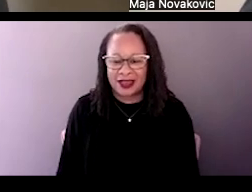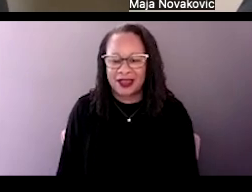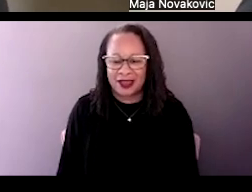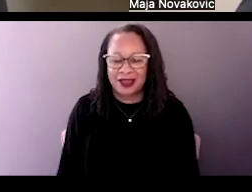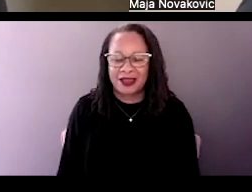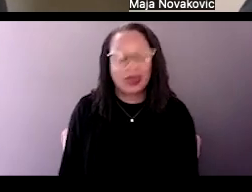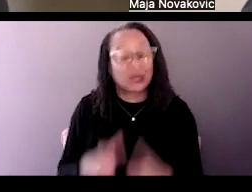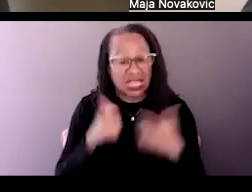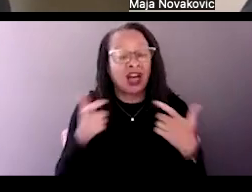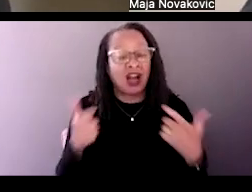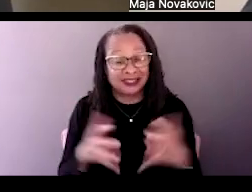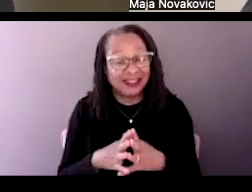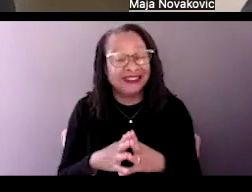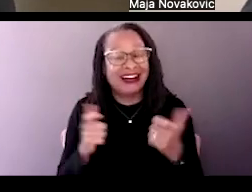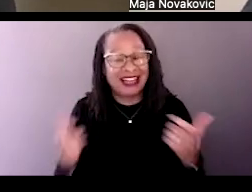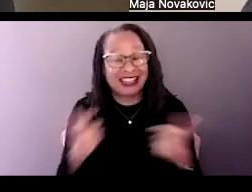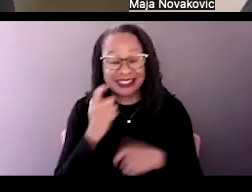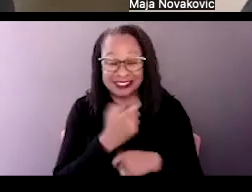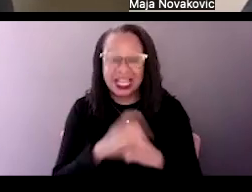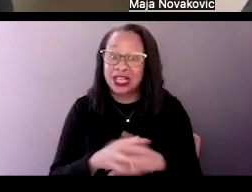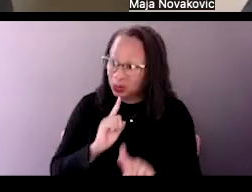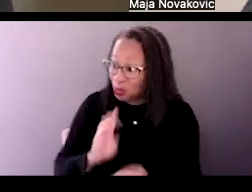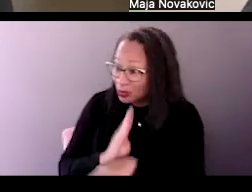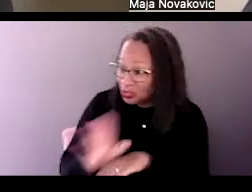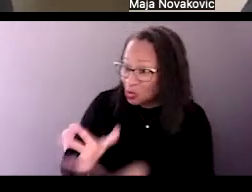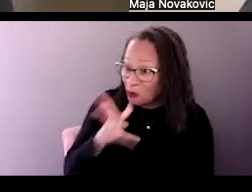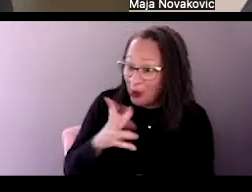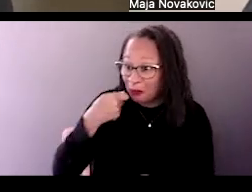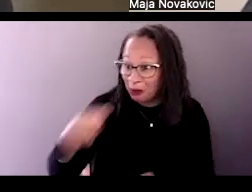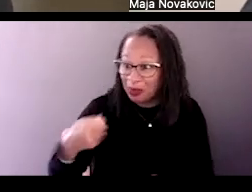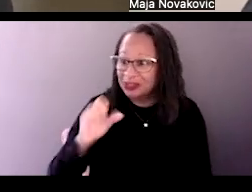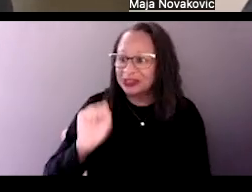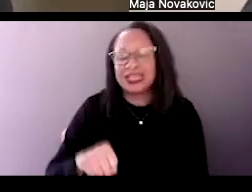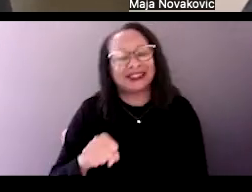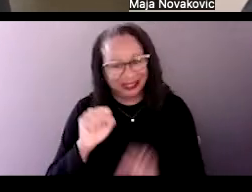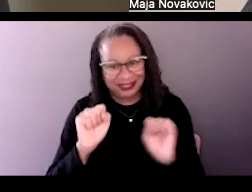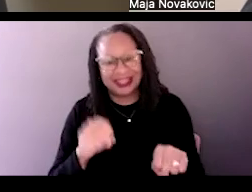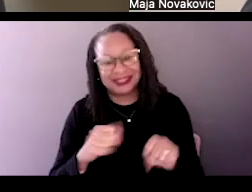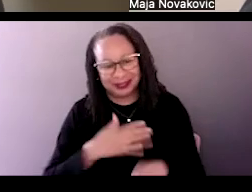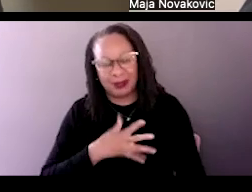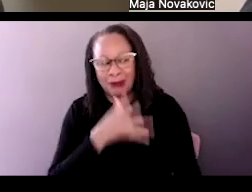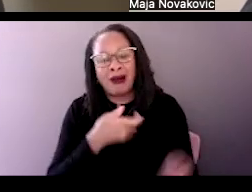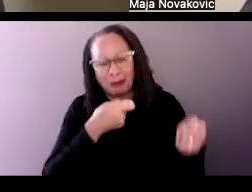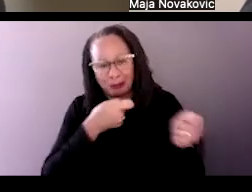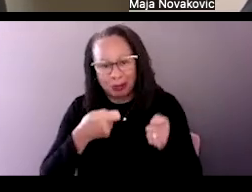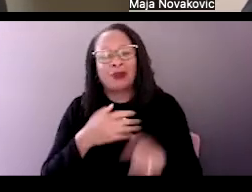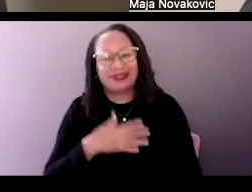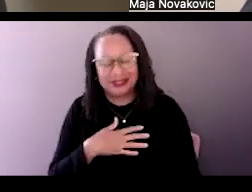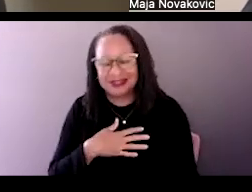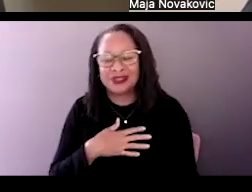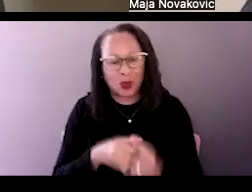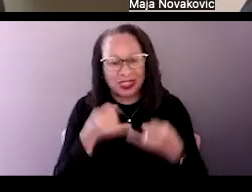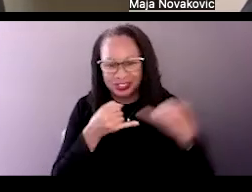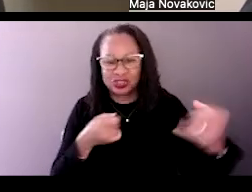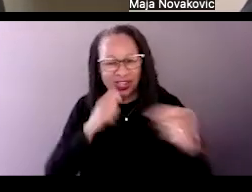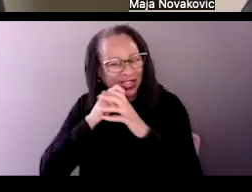a lot. So your mom actually used to do it. Yeah, yeah. Wow. Wow. So it's a